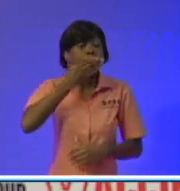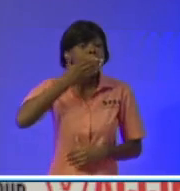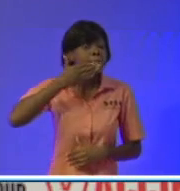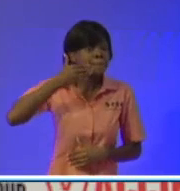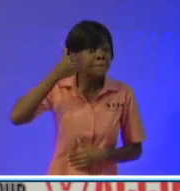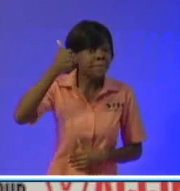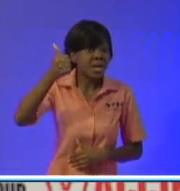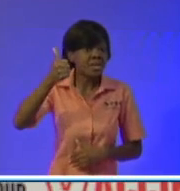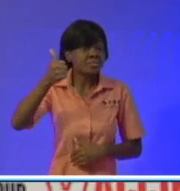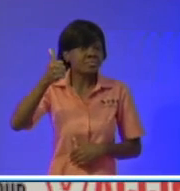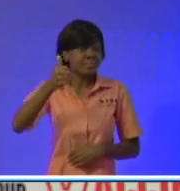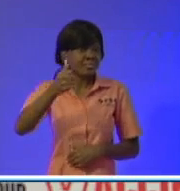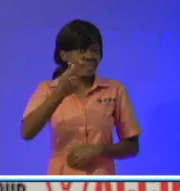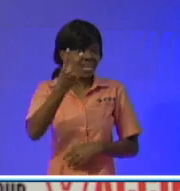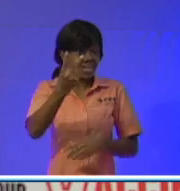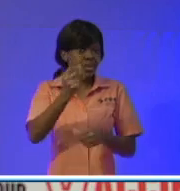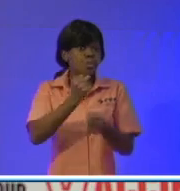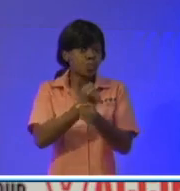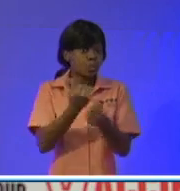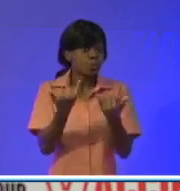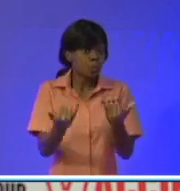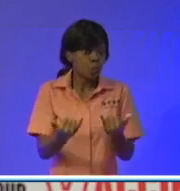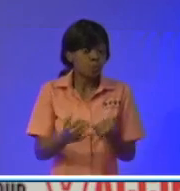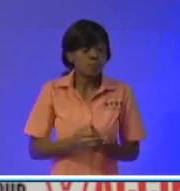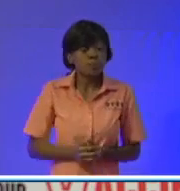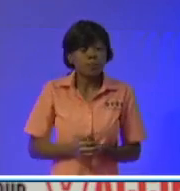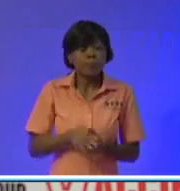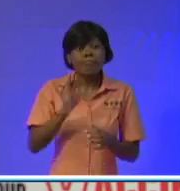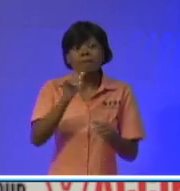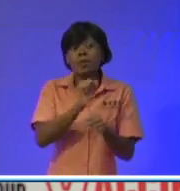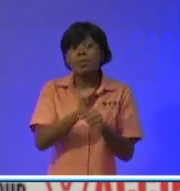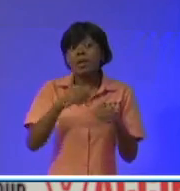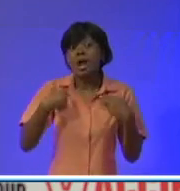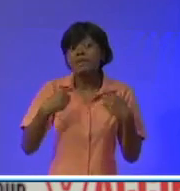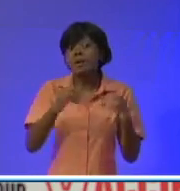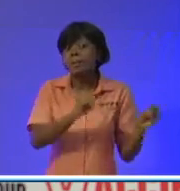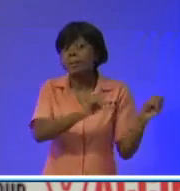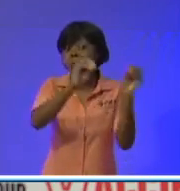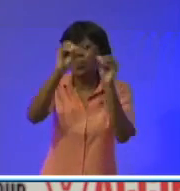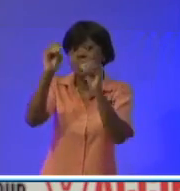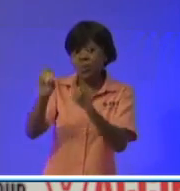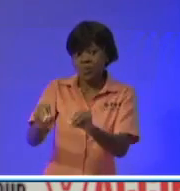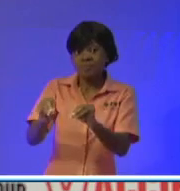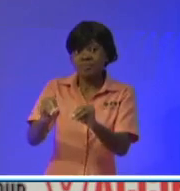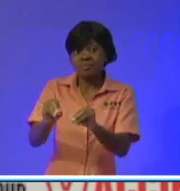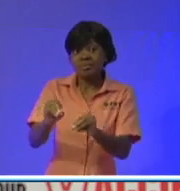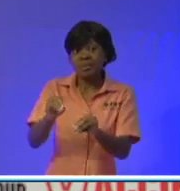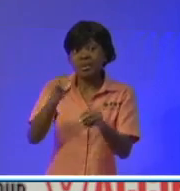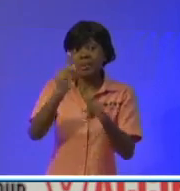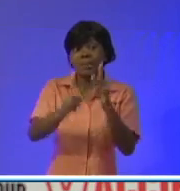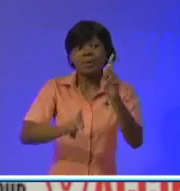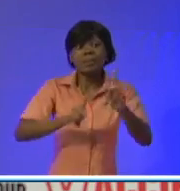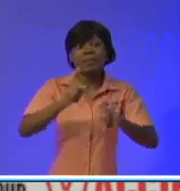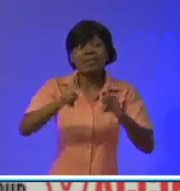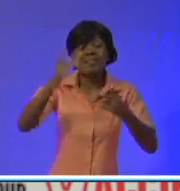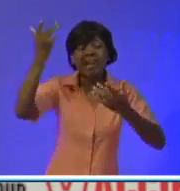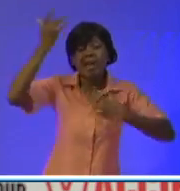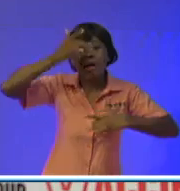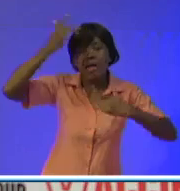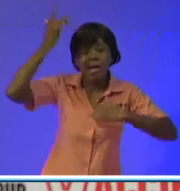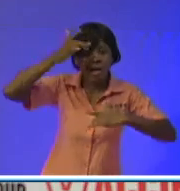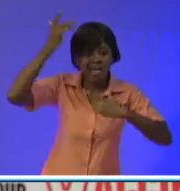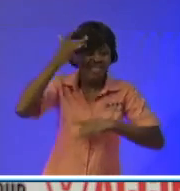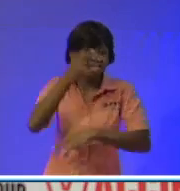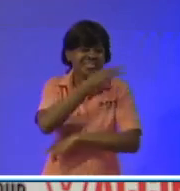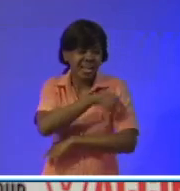down patients more quickly from ward level at our hospitals and make more room there for